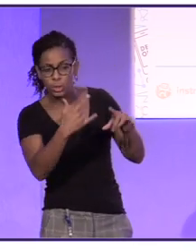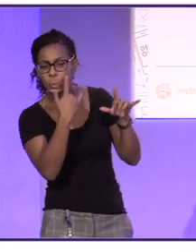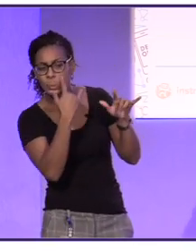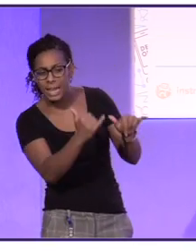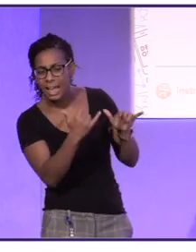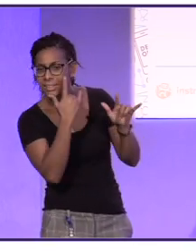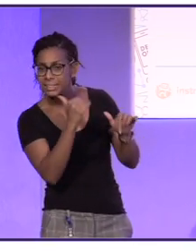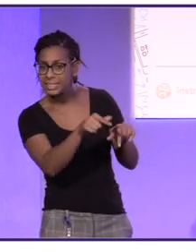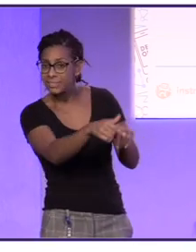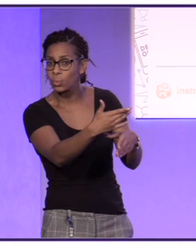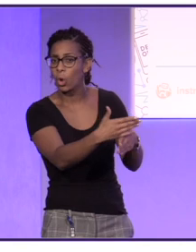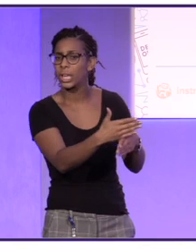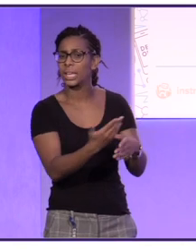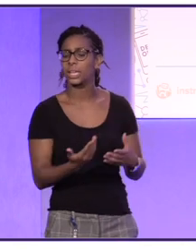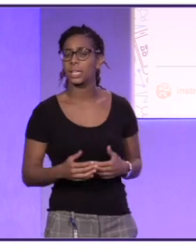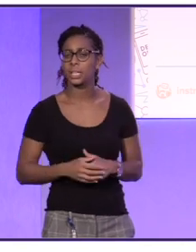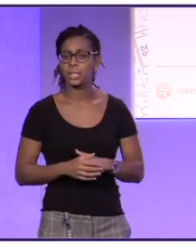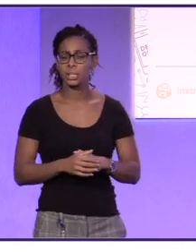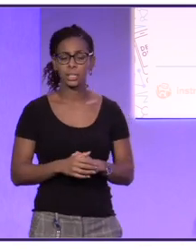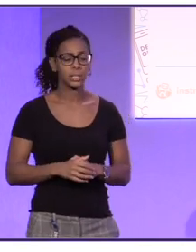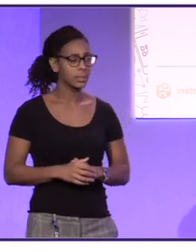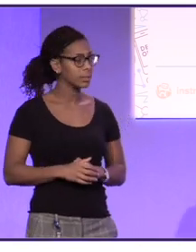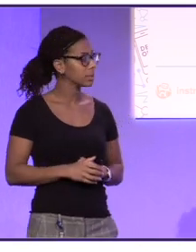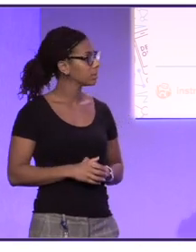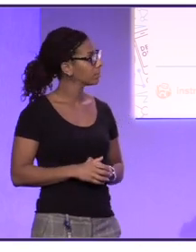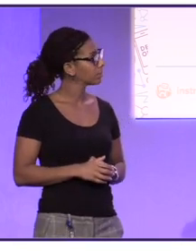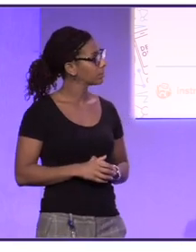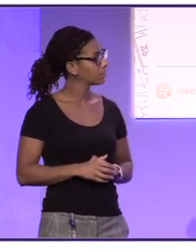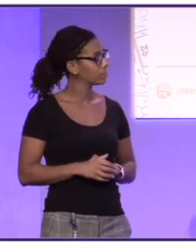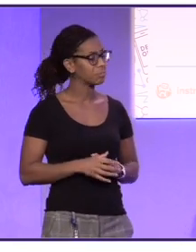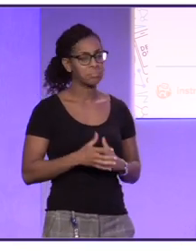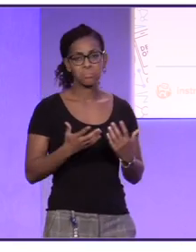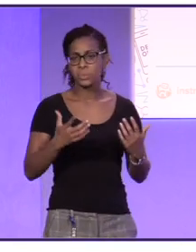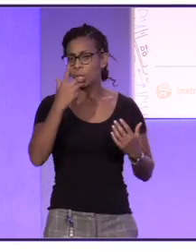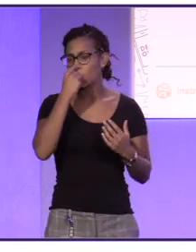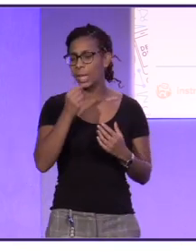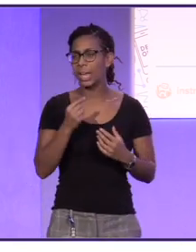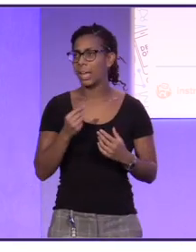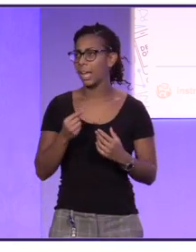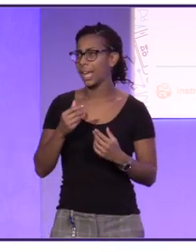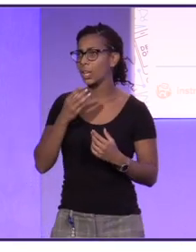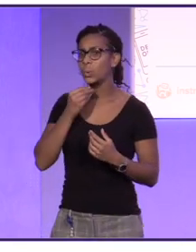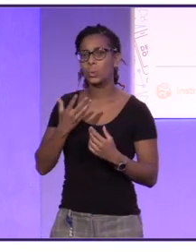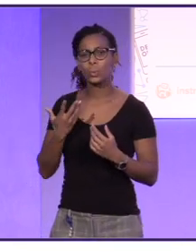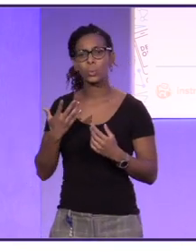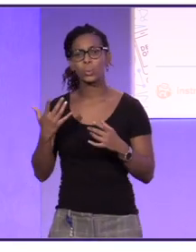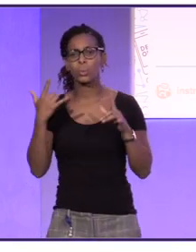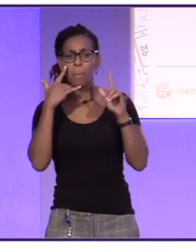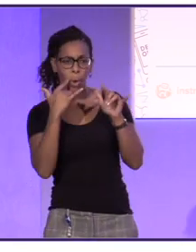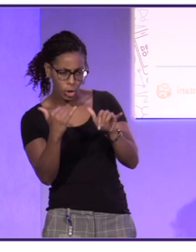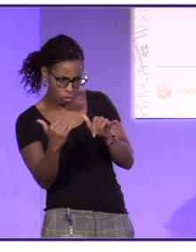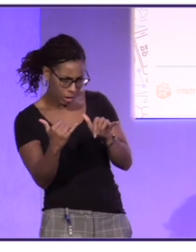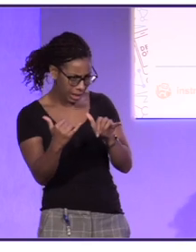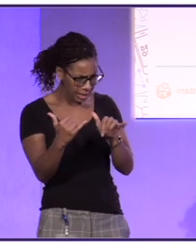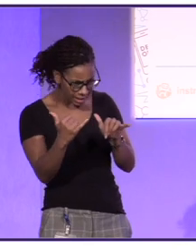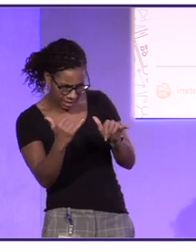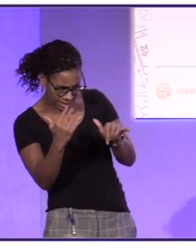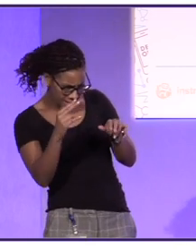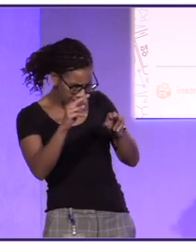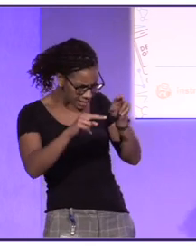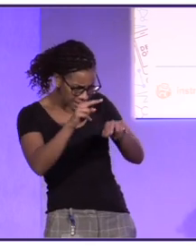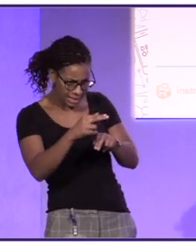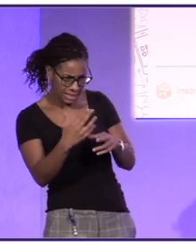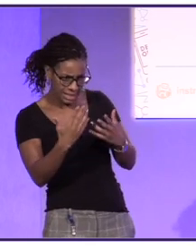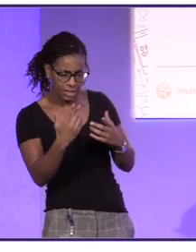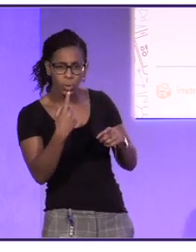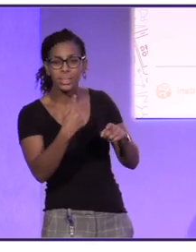things. You can use sort of monitoring as well to give you quick feedback on